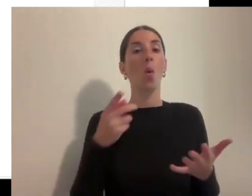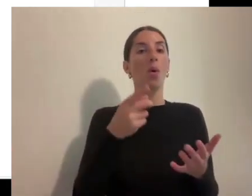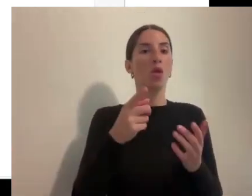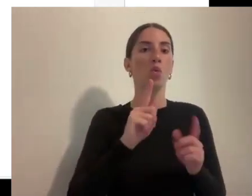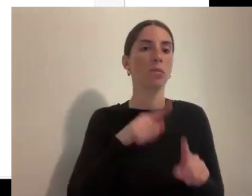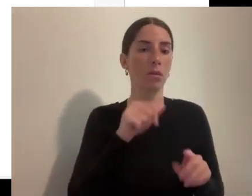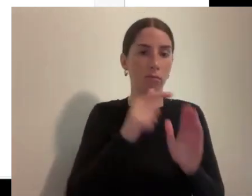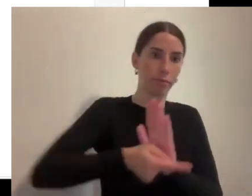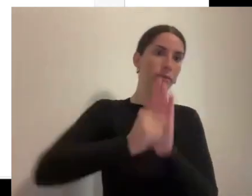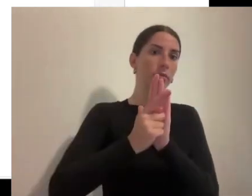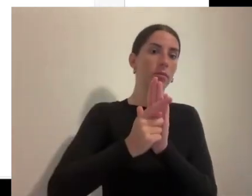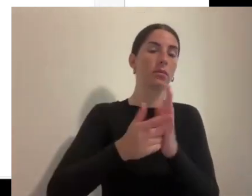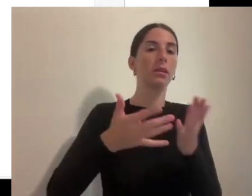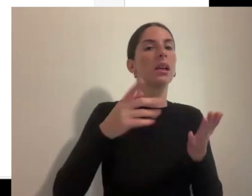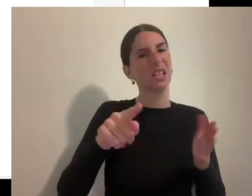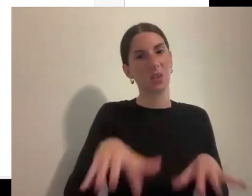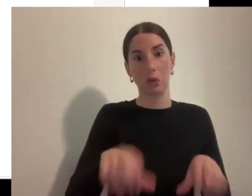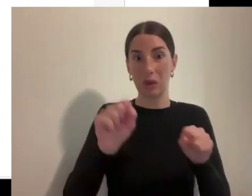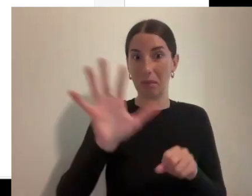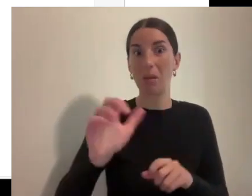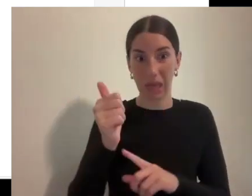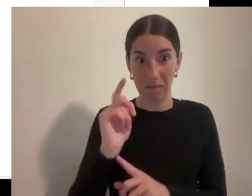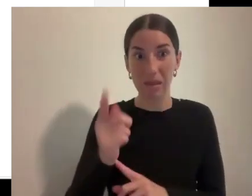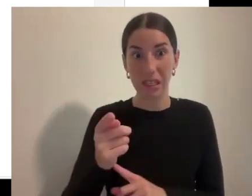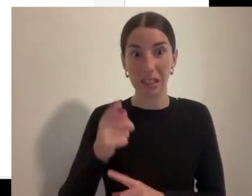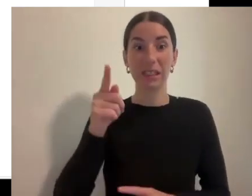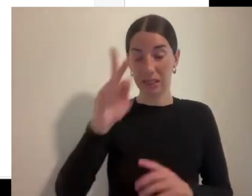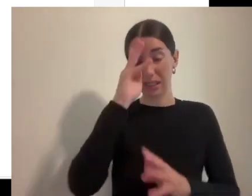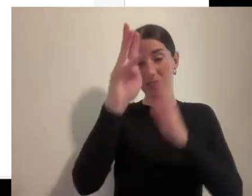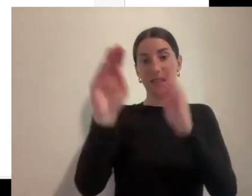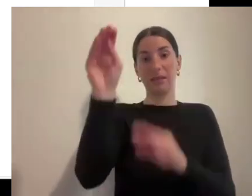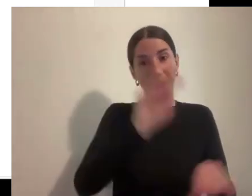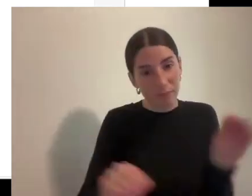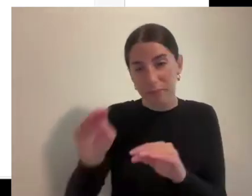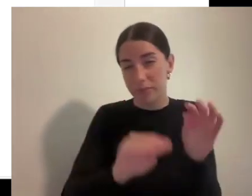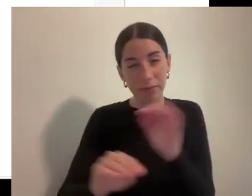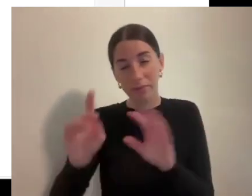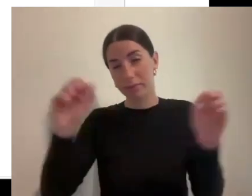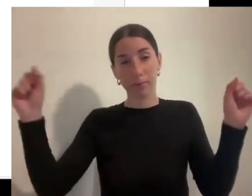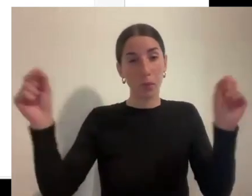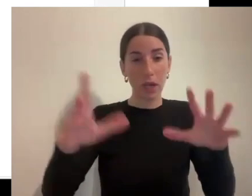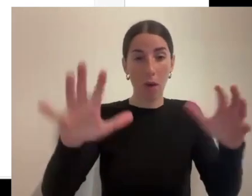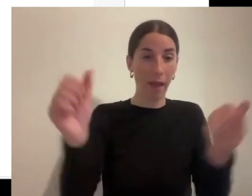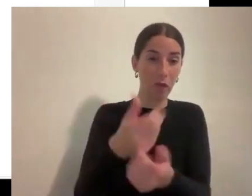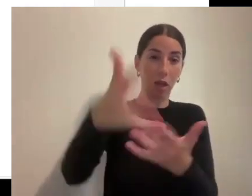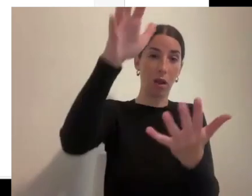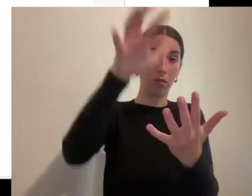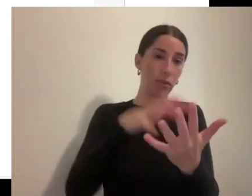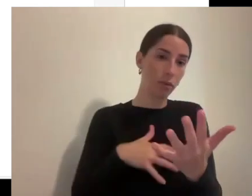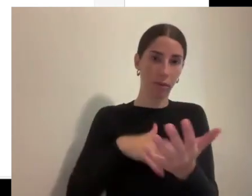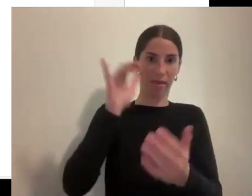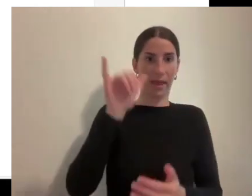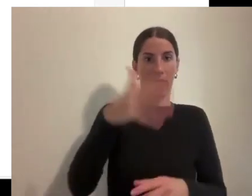not immediate. It took about 10 minutes to put together the report. Um, and it looks like